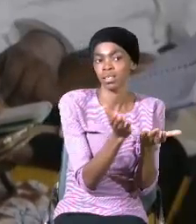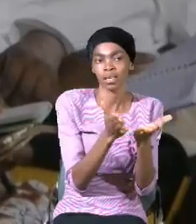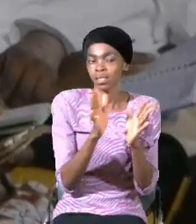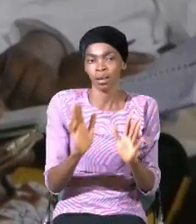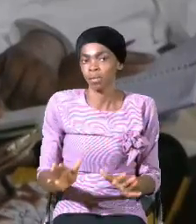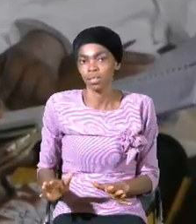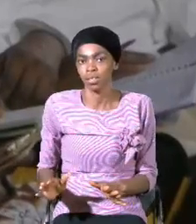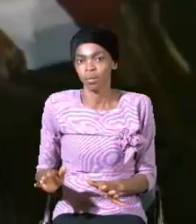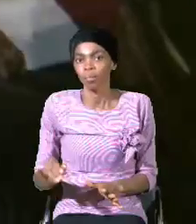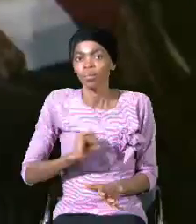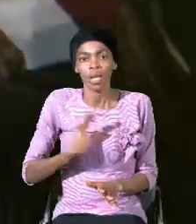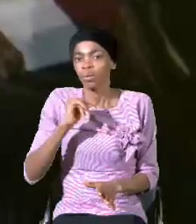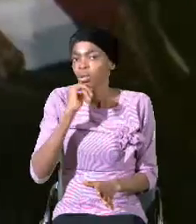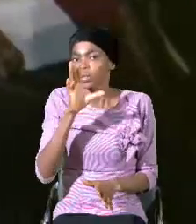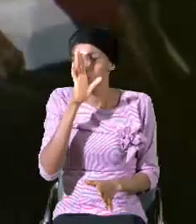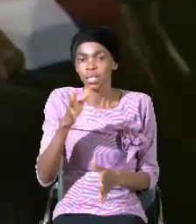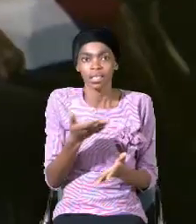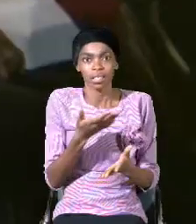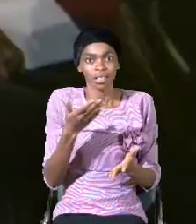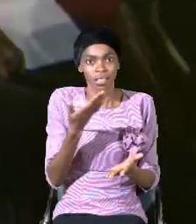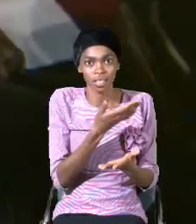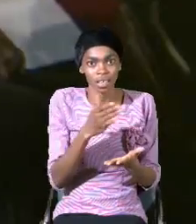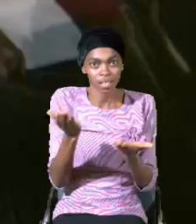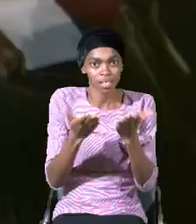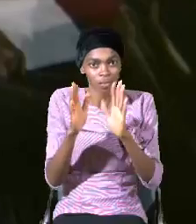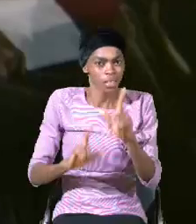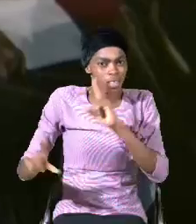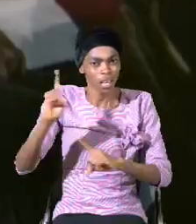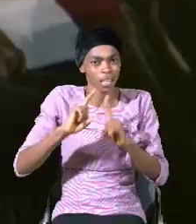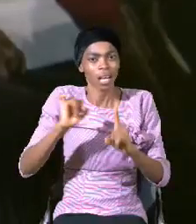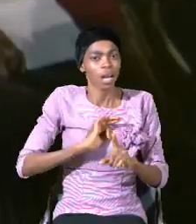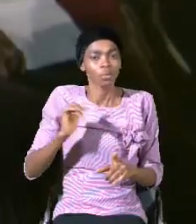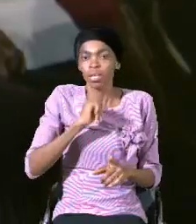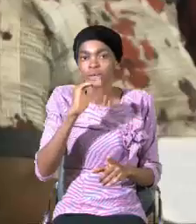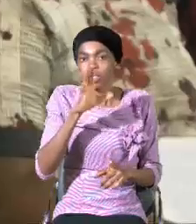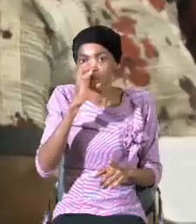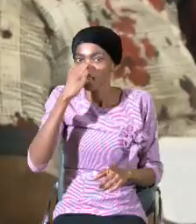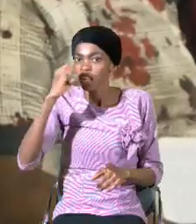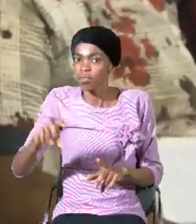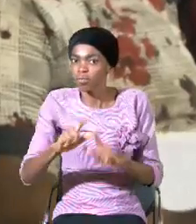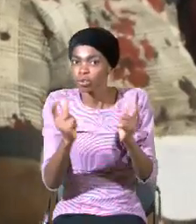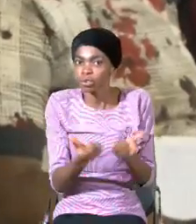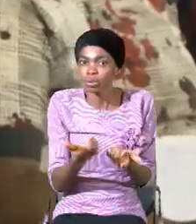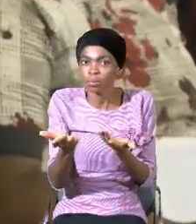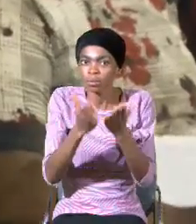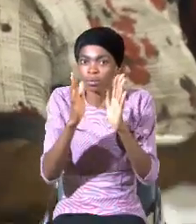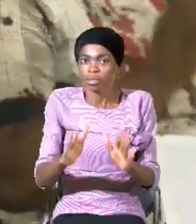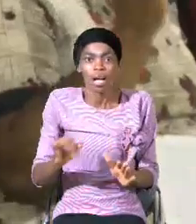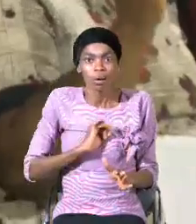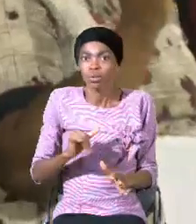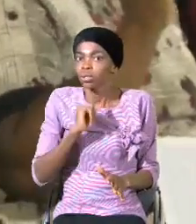not be their captain. I will not be their errand boy, their errand